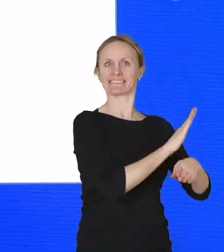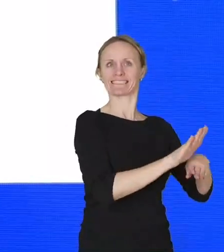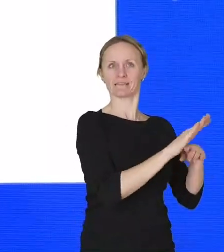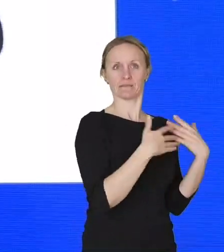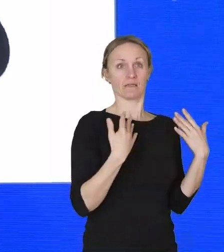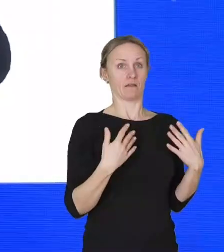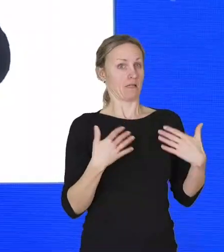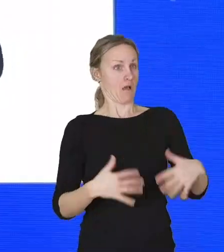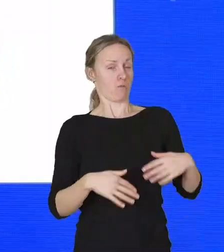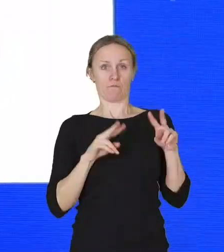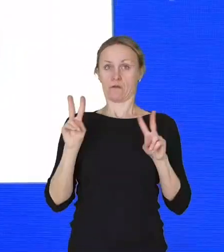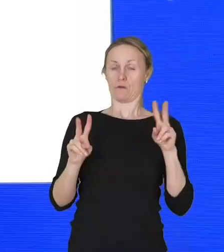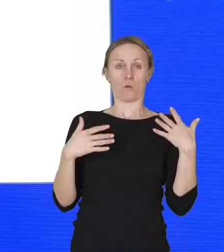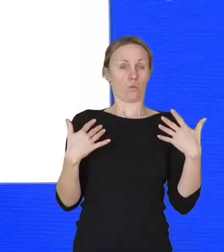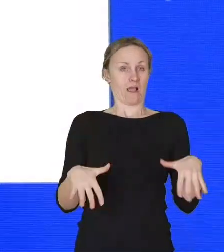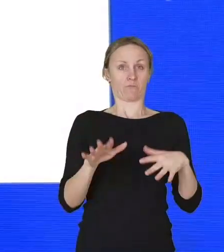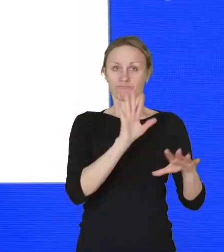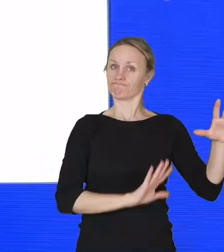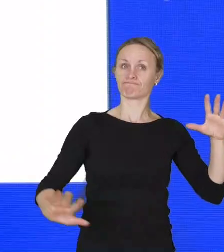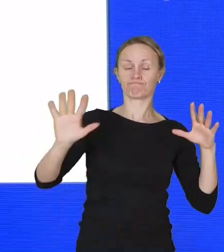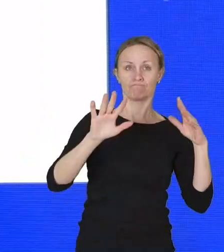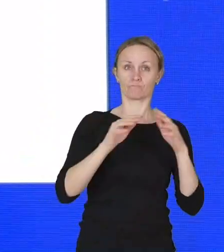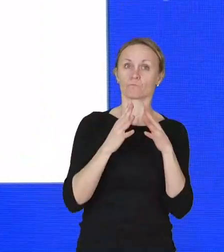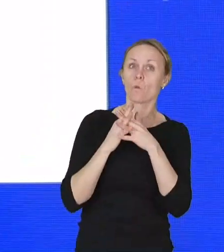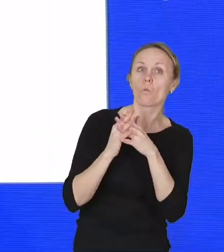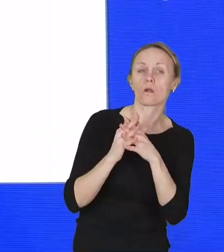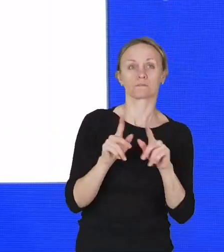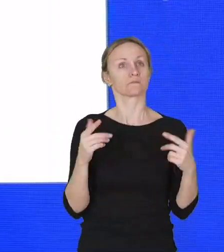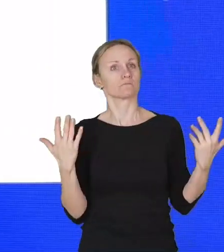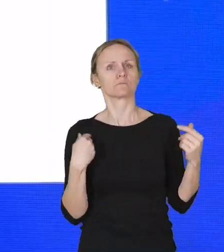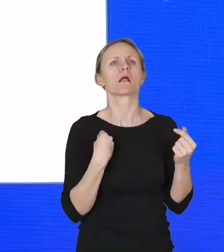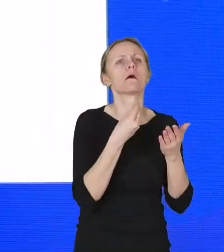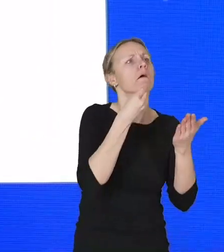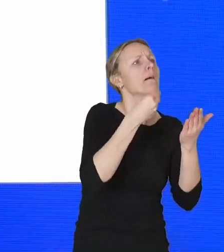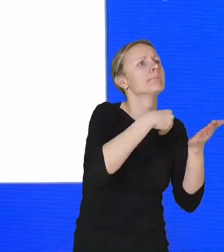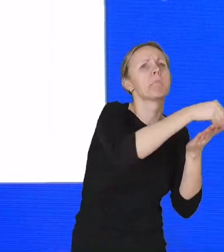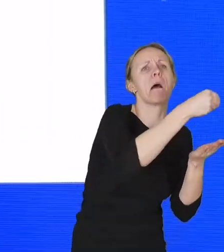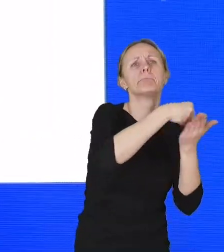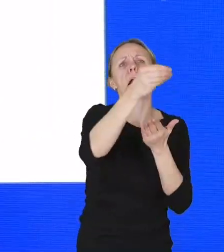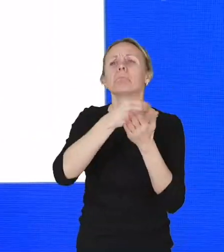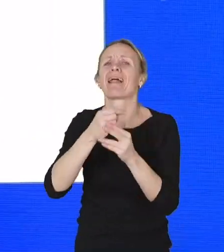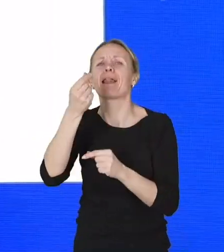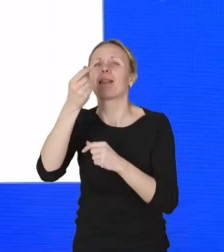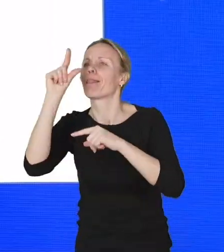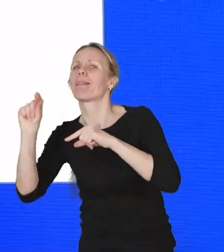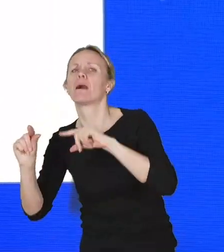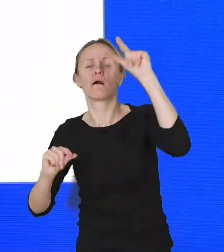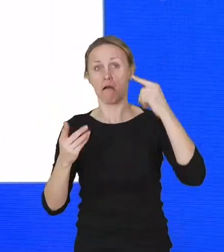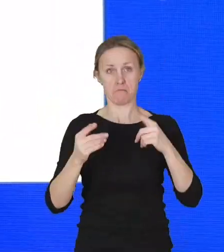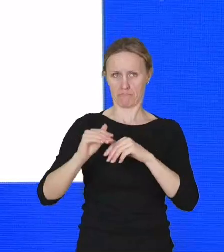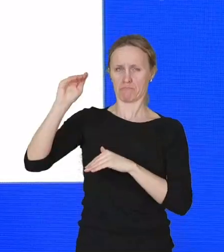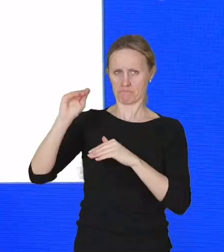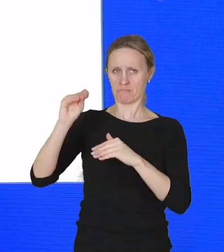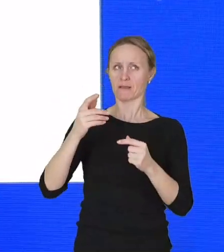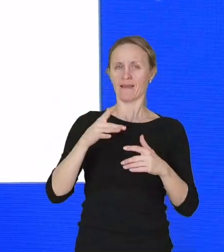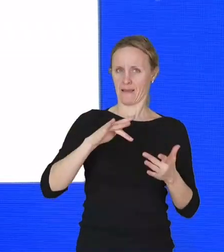your speech, strategic industries. So Europe finally thinks, well, maybe getting rid of steel